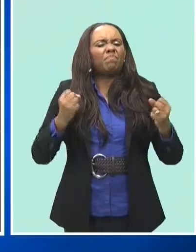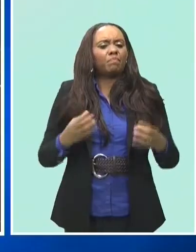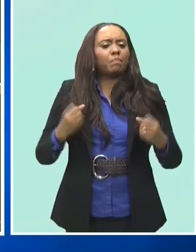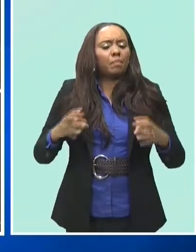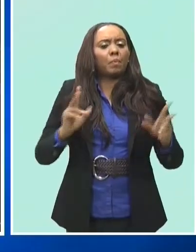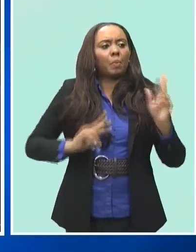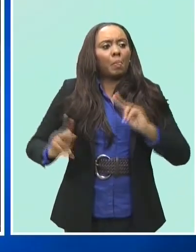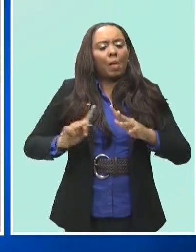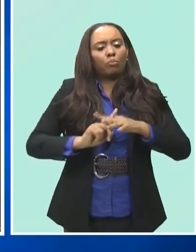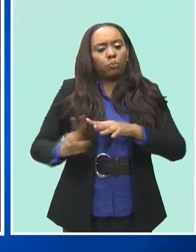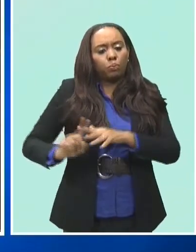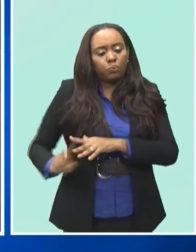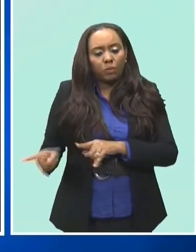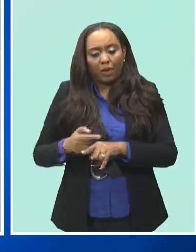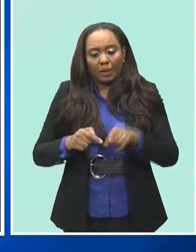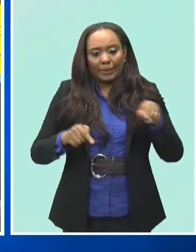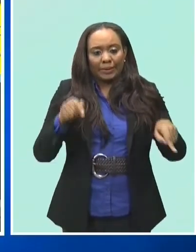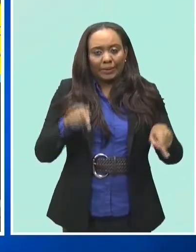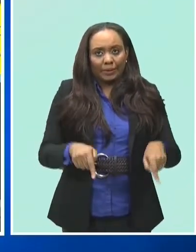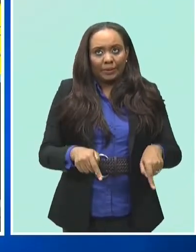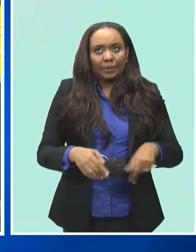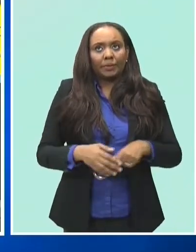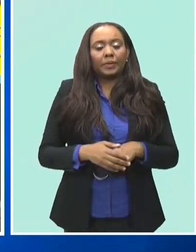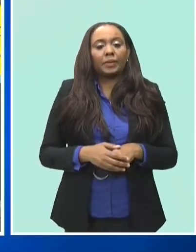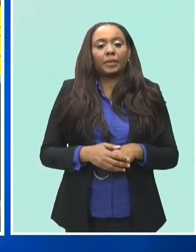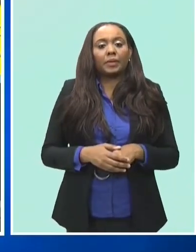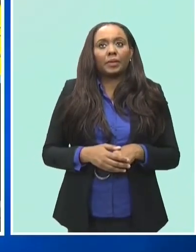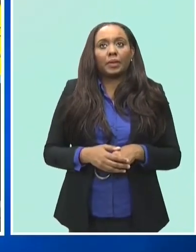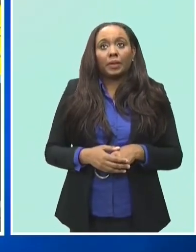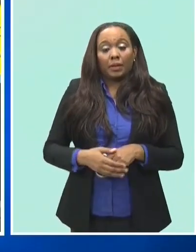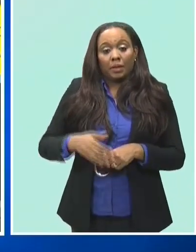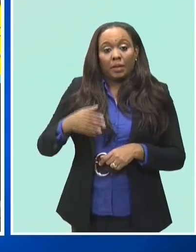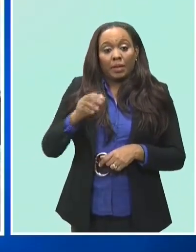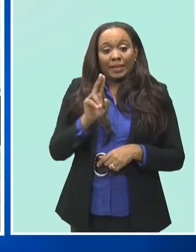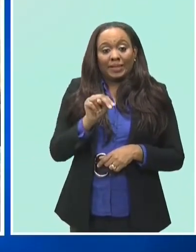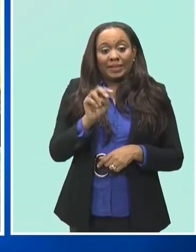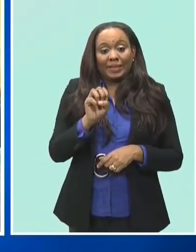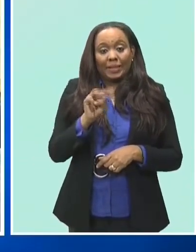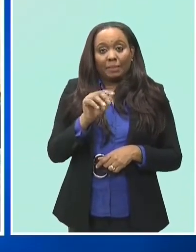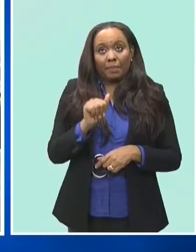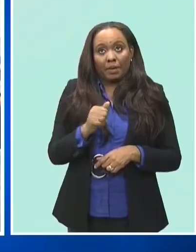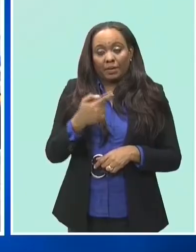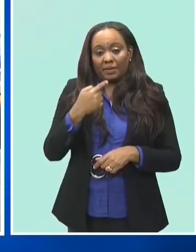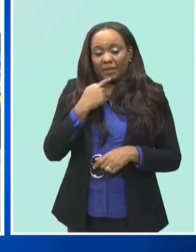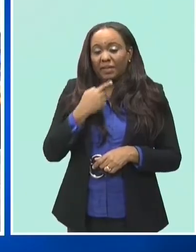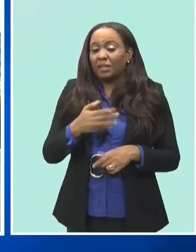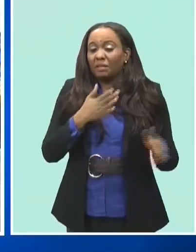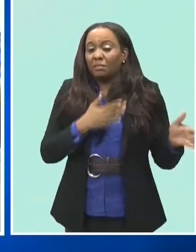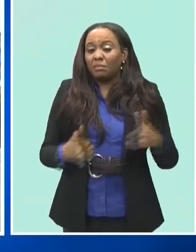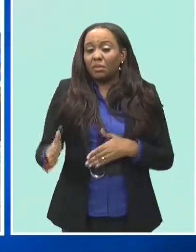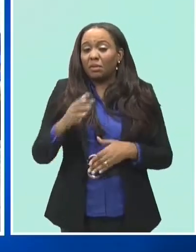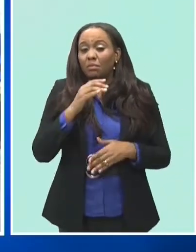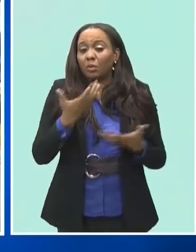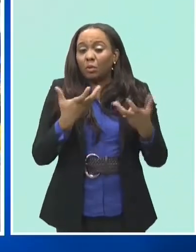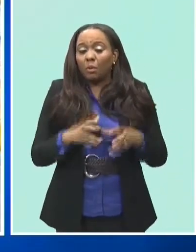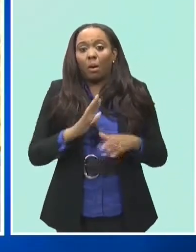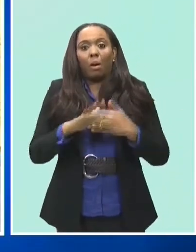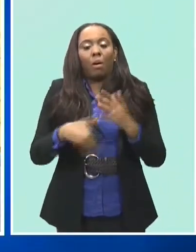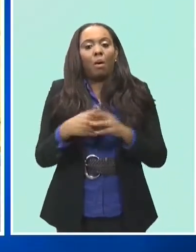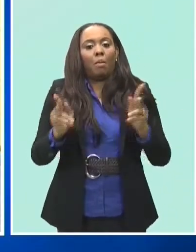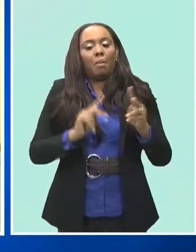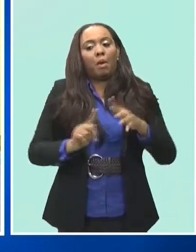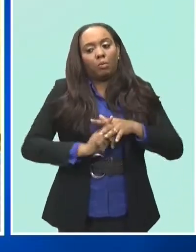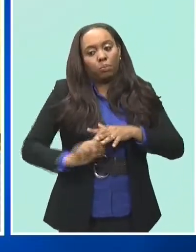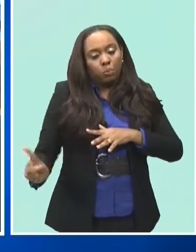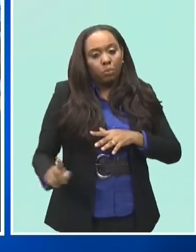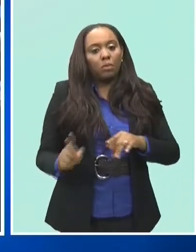and Abaco into the capital, NEMA spokesperson Carl Smith stressed today that the plan is not to move everyone out, but to